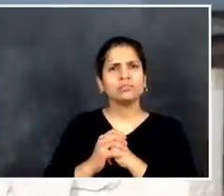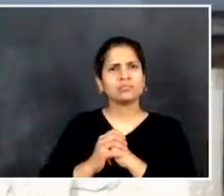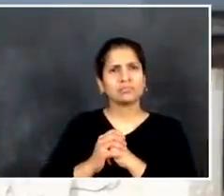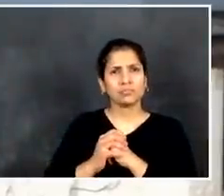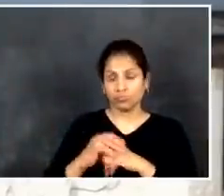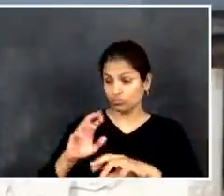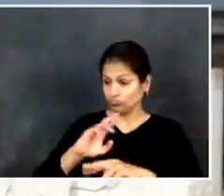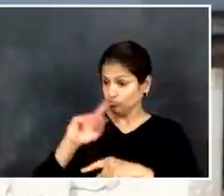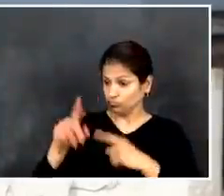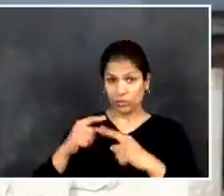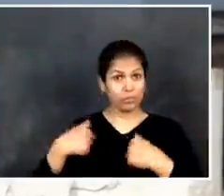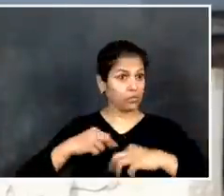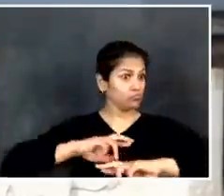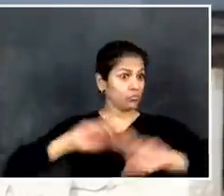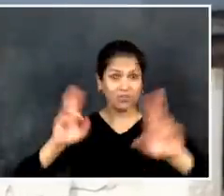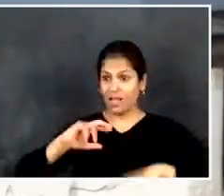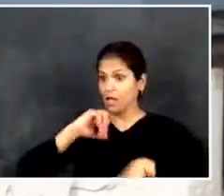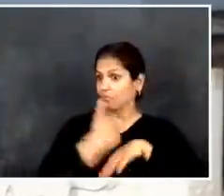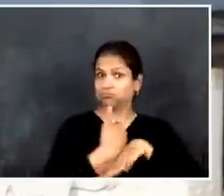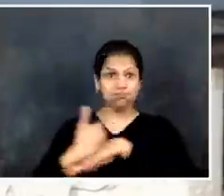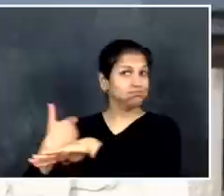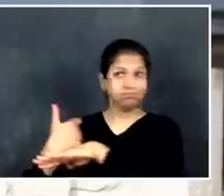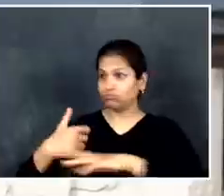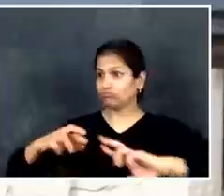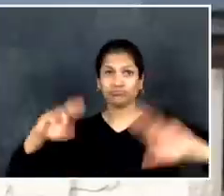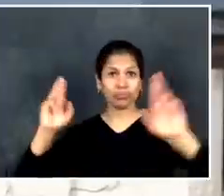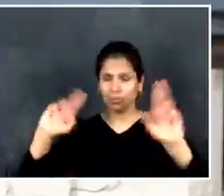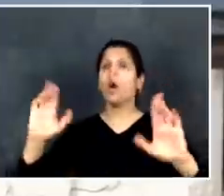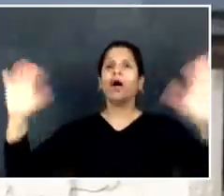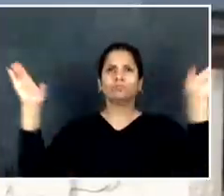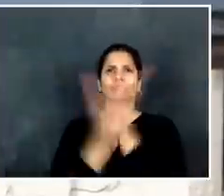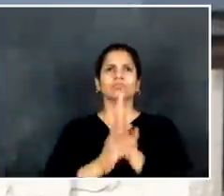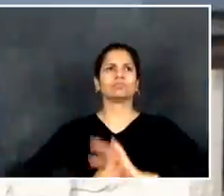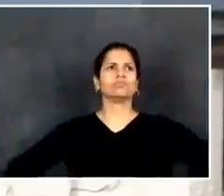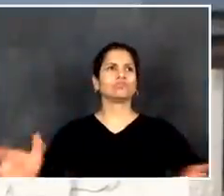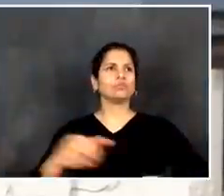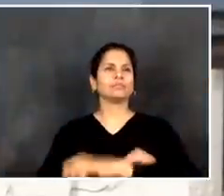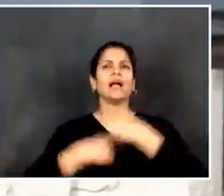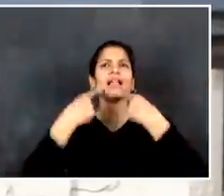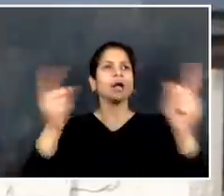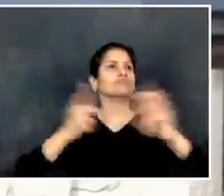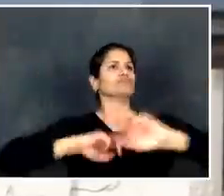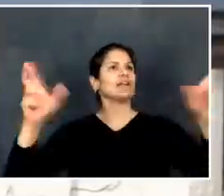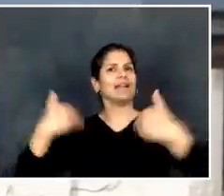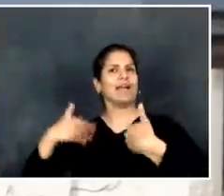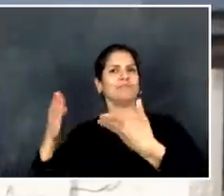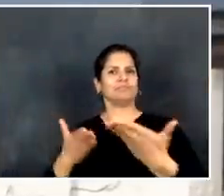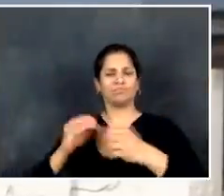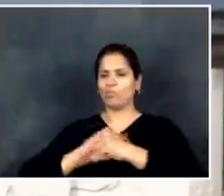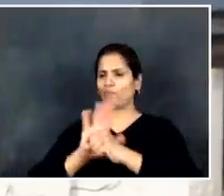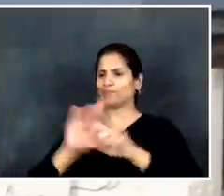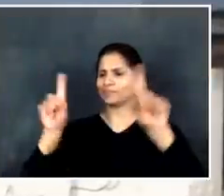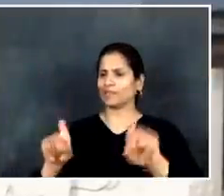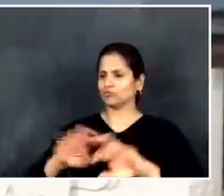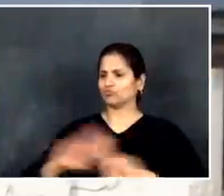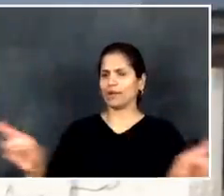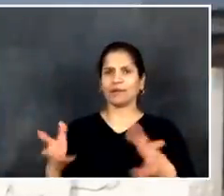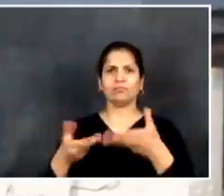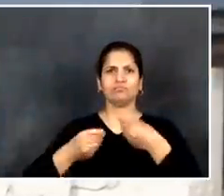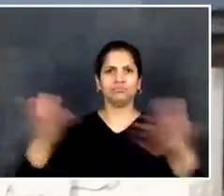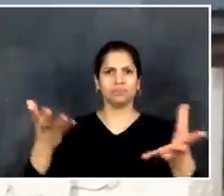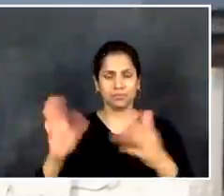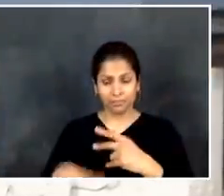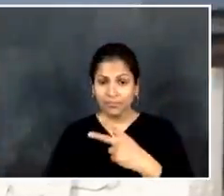announcement. But to the question of the bridge ventilators, again, and we're going to do the demonstration in a couple of minutes now because I